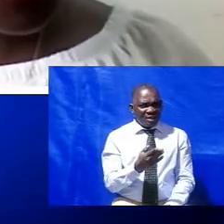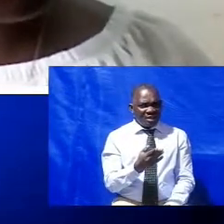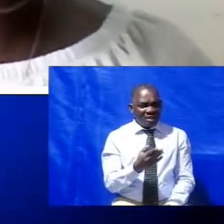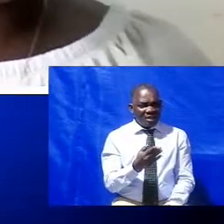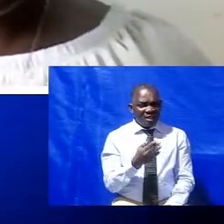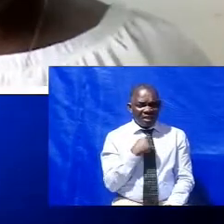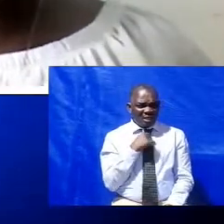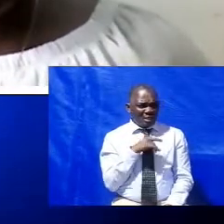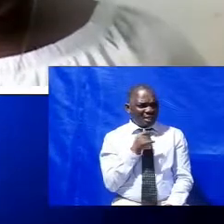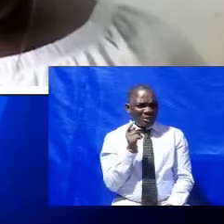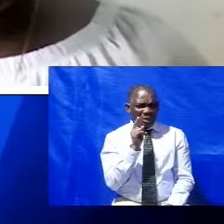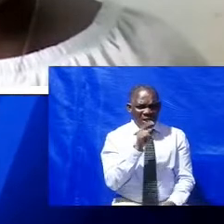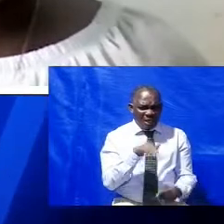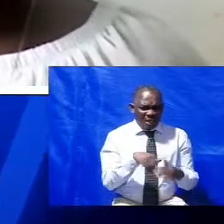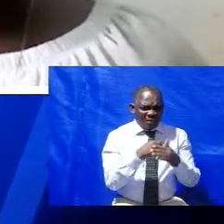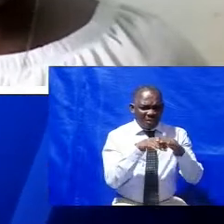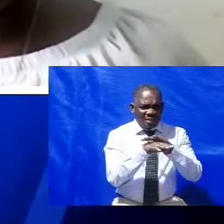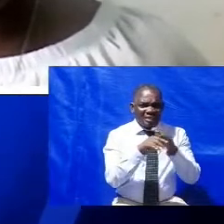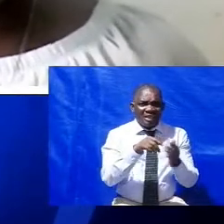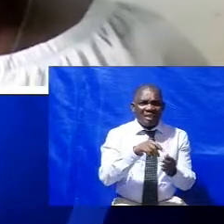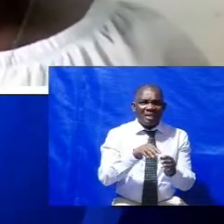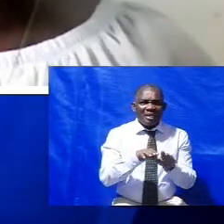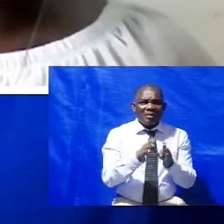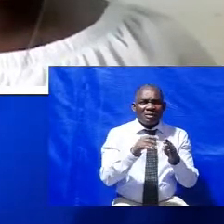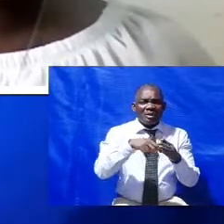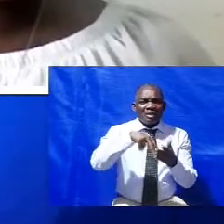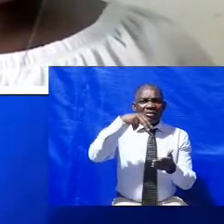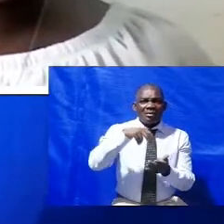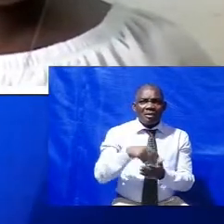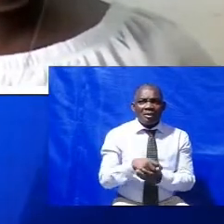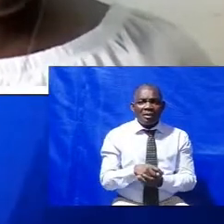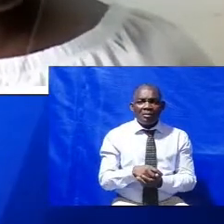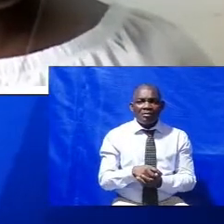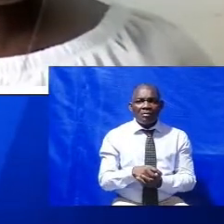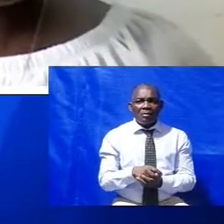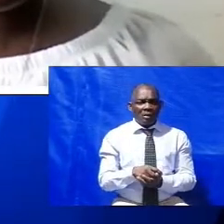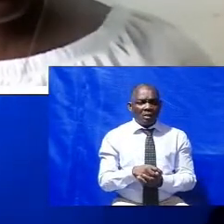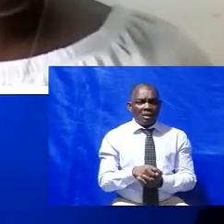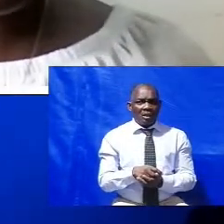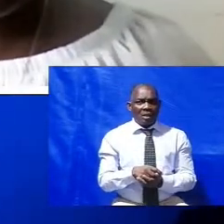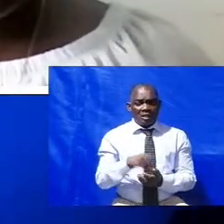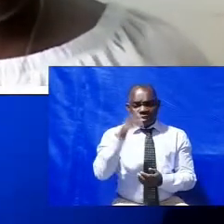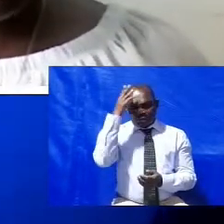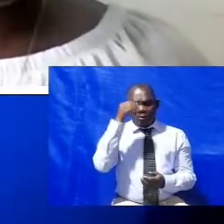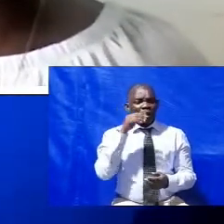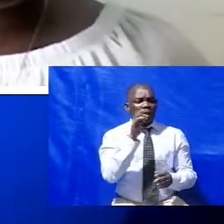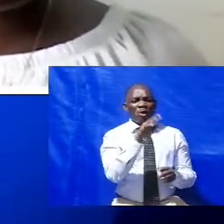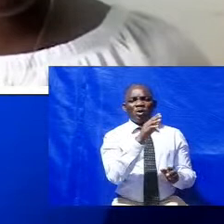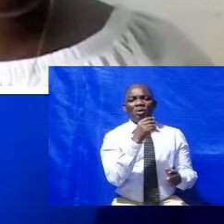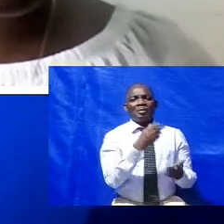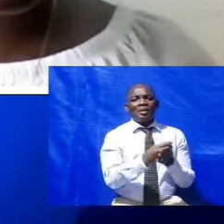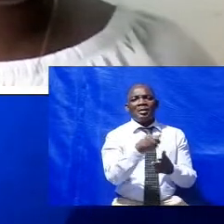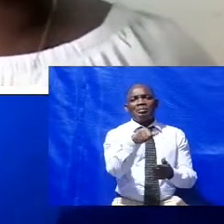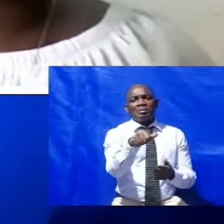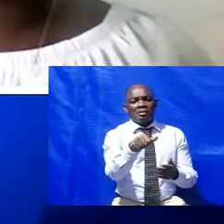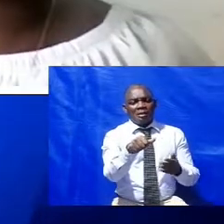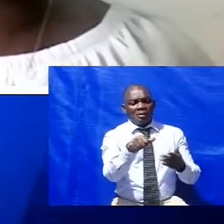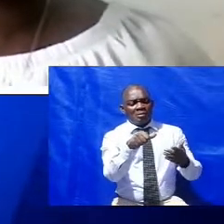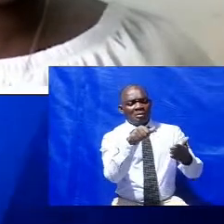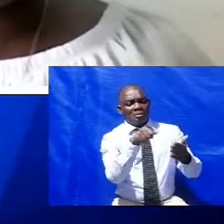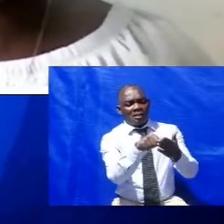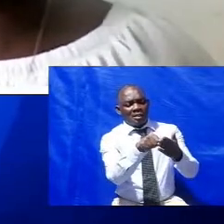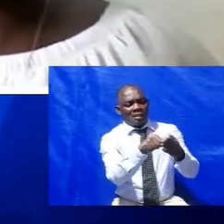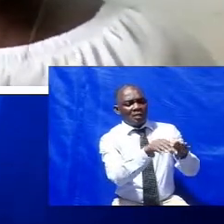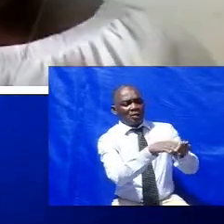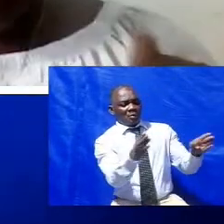out of your mind? Because I wasn't young. I was around 20. And then he, like, this is not how this is done. So you press here, and then he